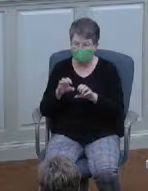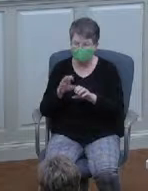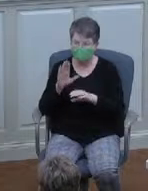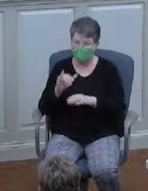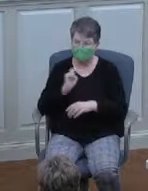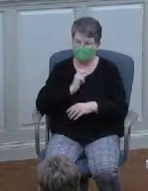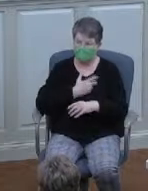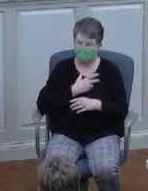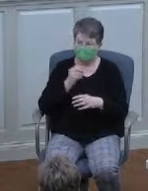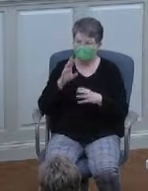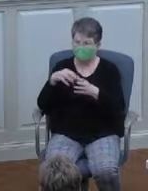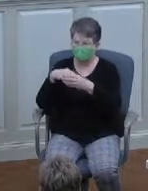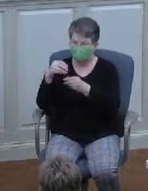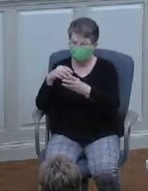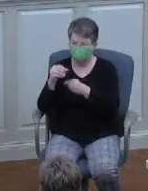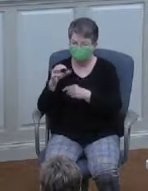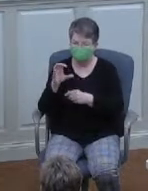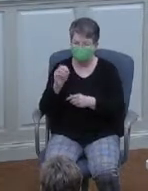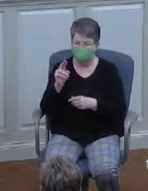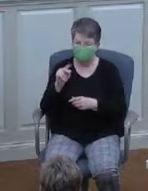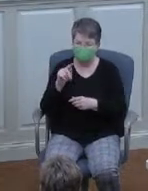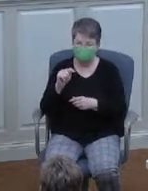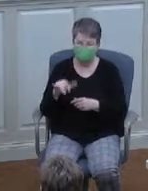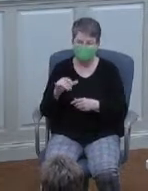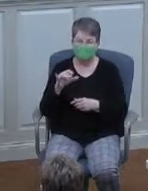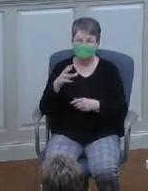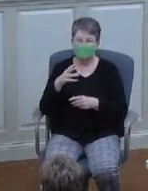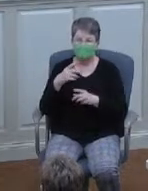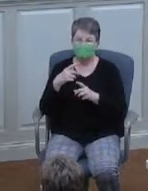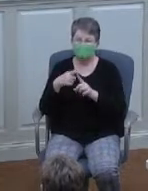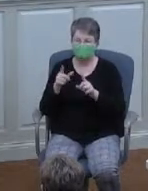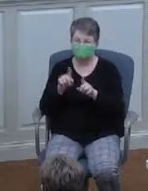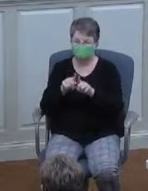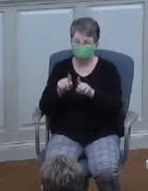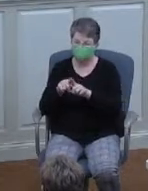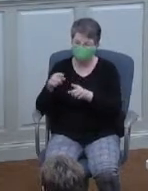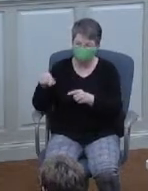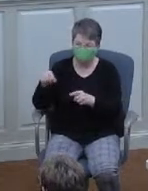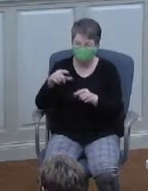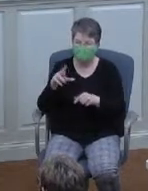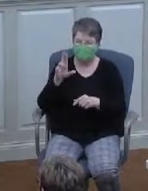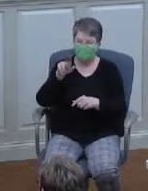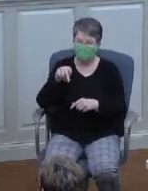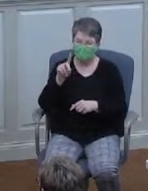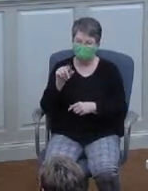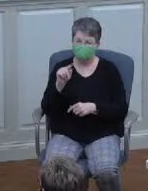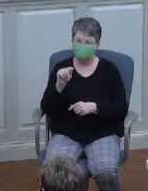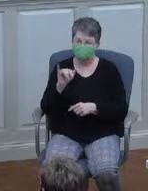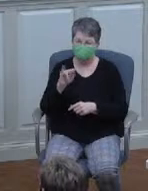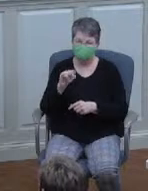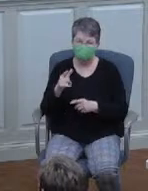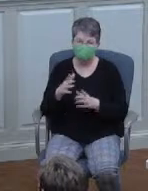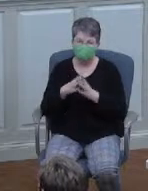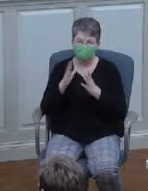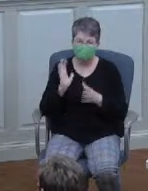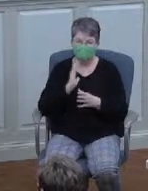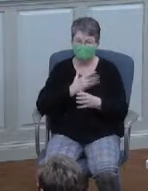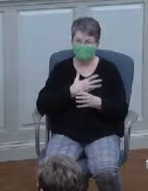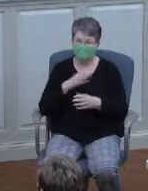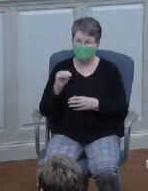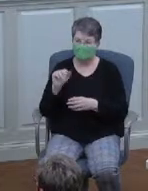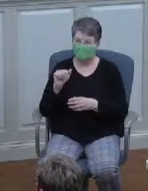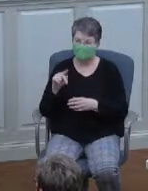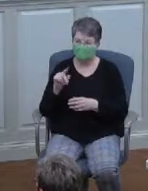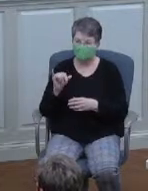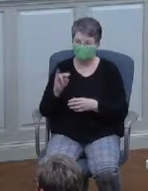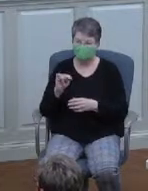in the county, but also going around and updating a lot of our geospatial mapping, which,